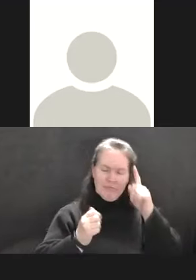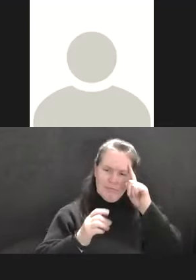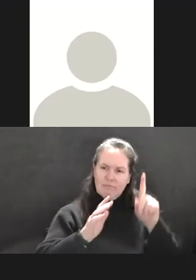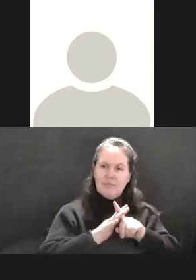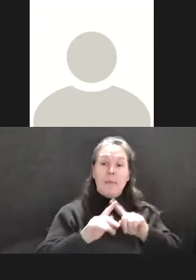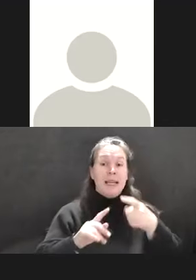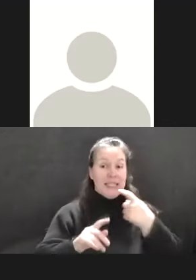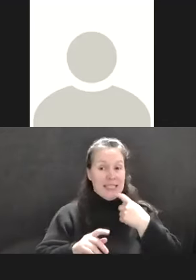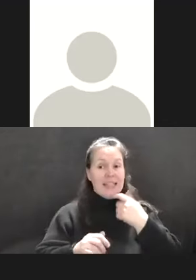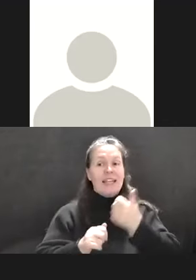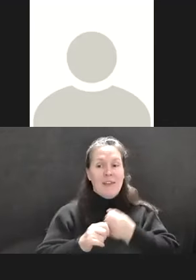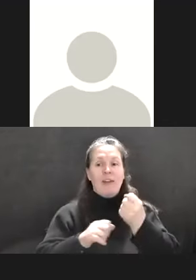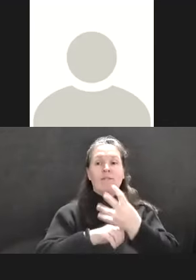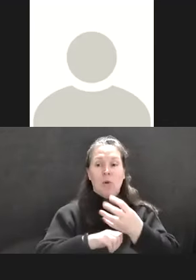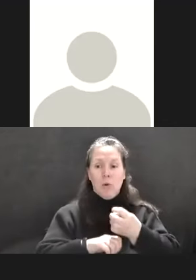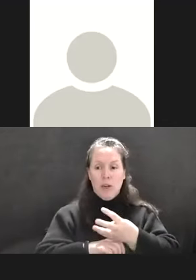4 years.